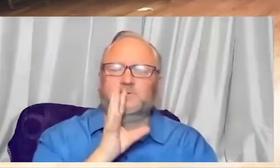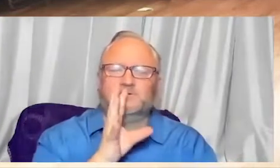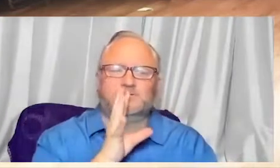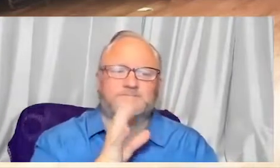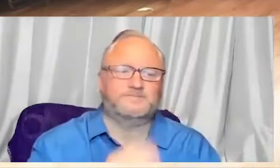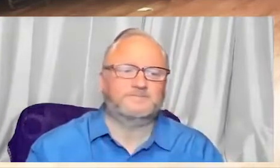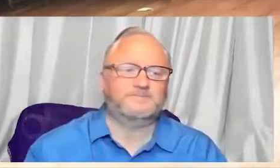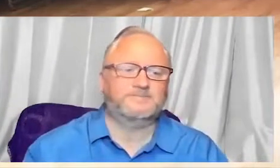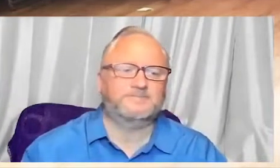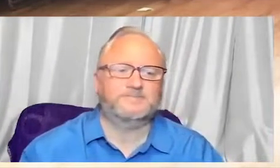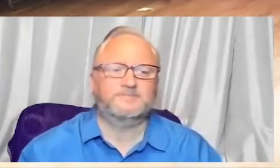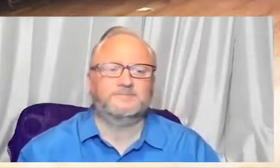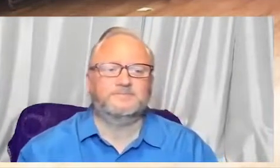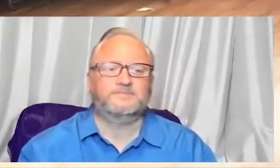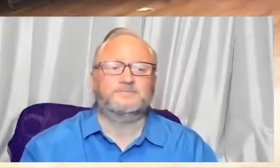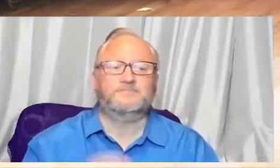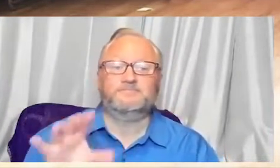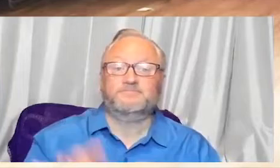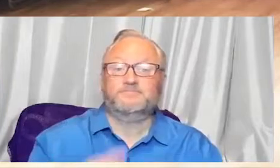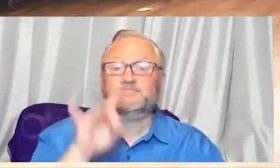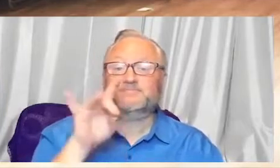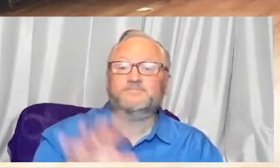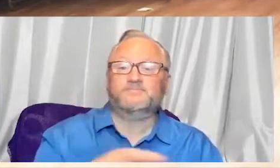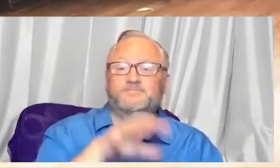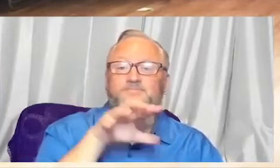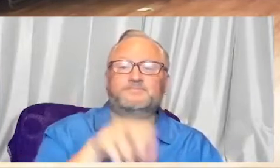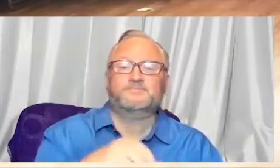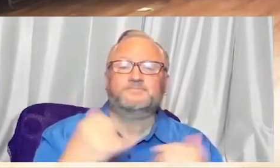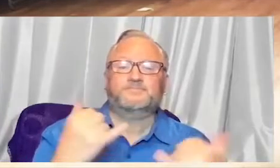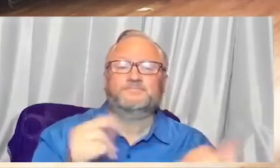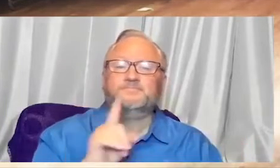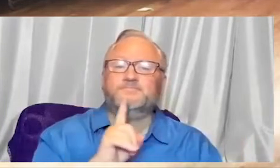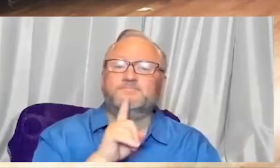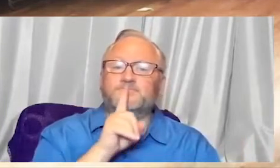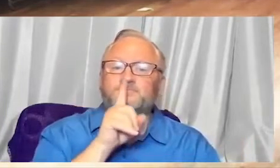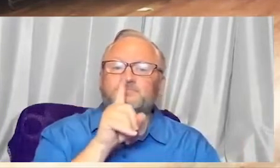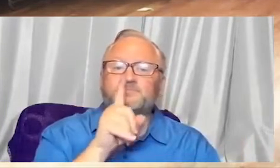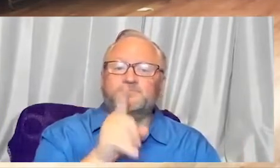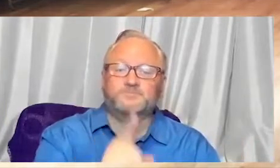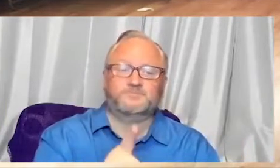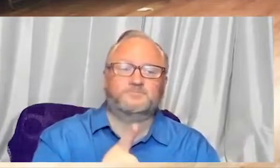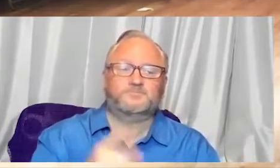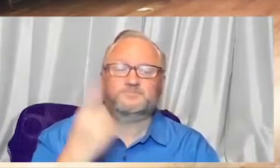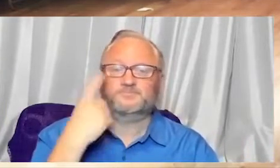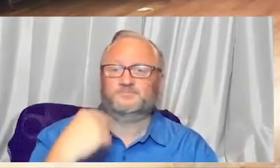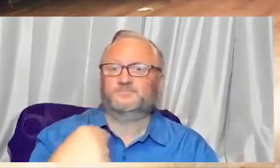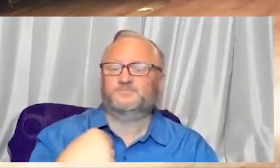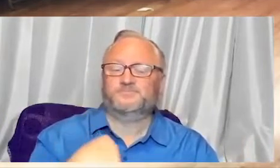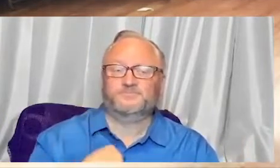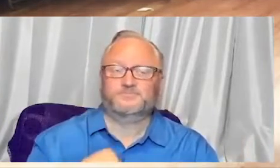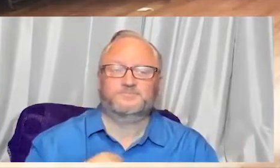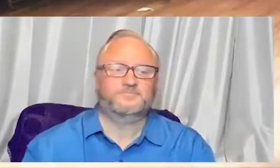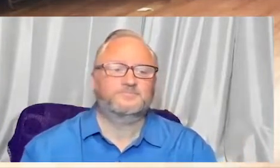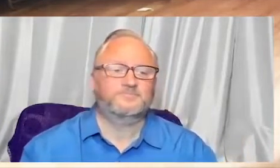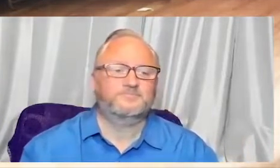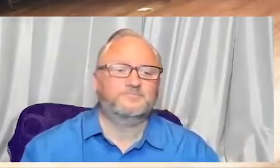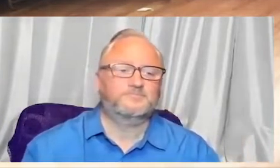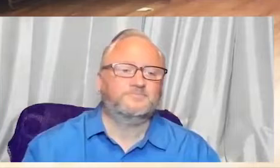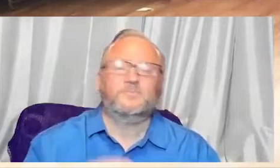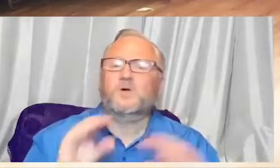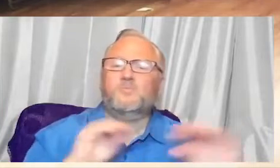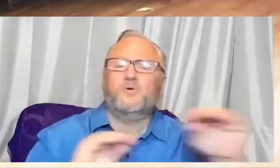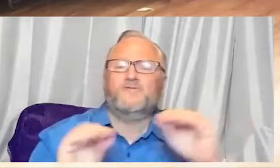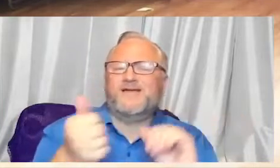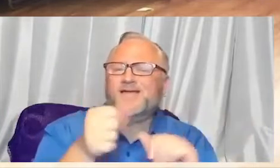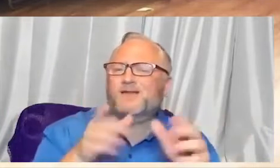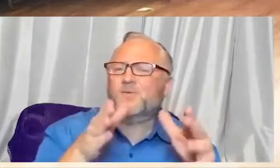up. Finding out truth for me. Flow however you want. Give